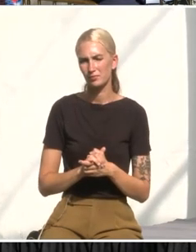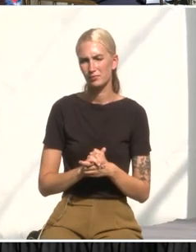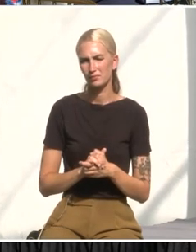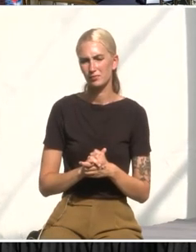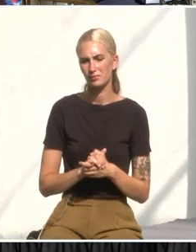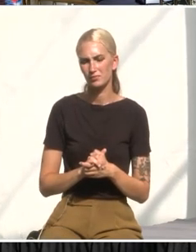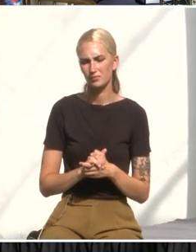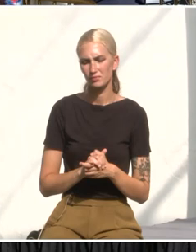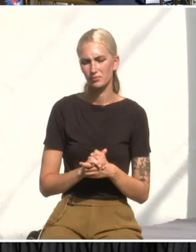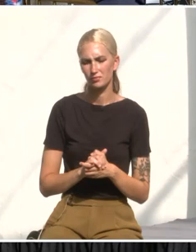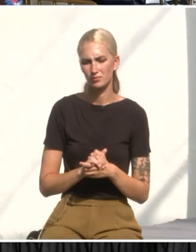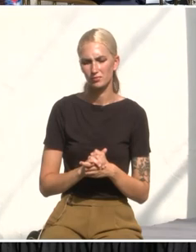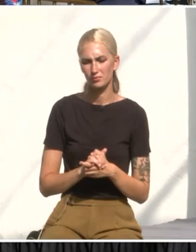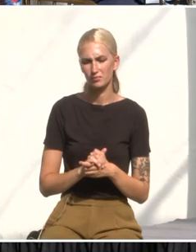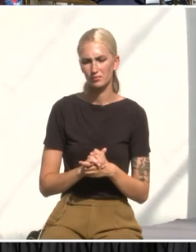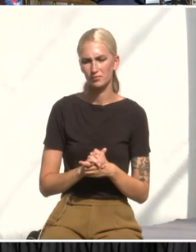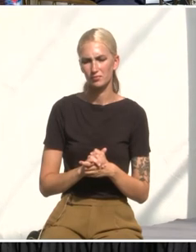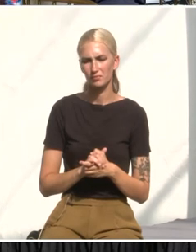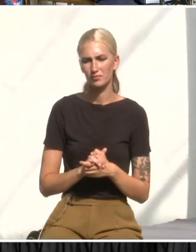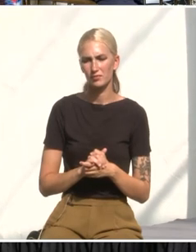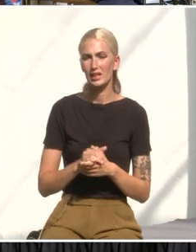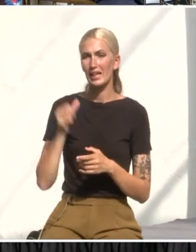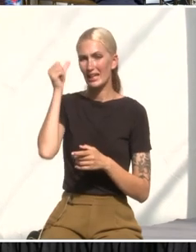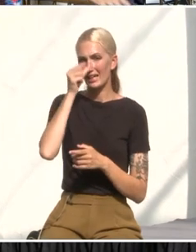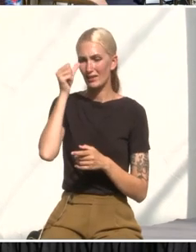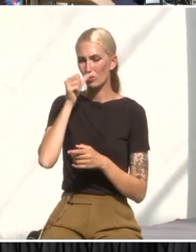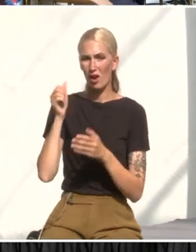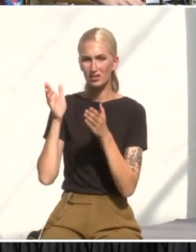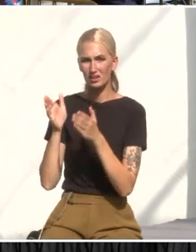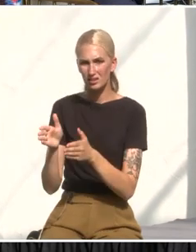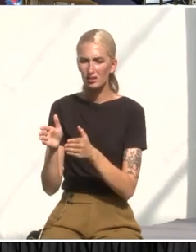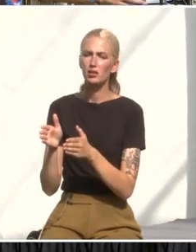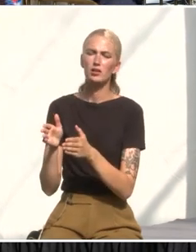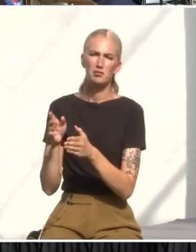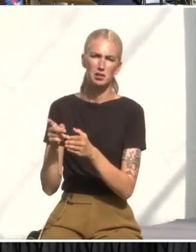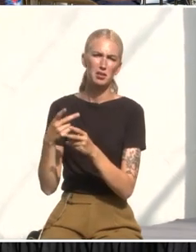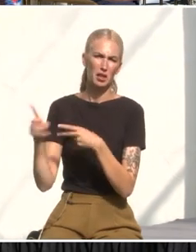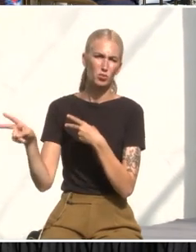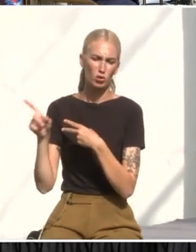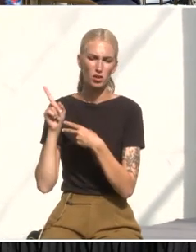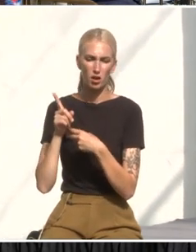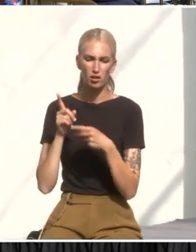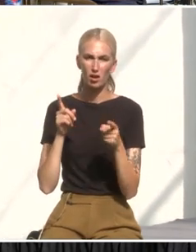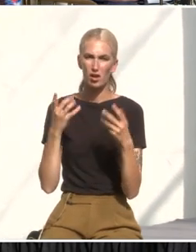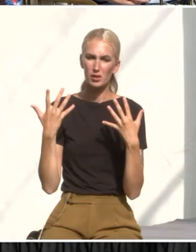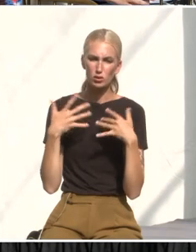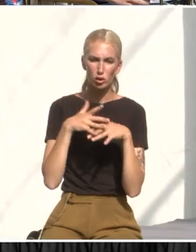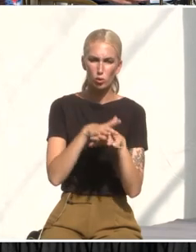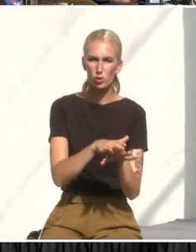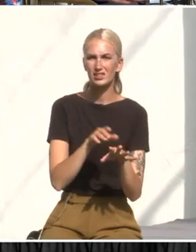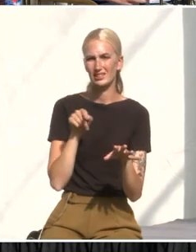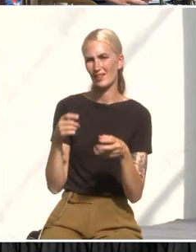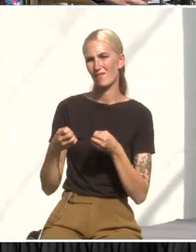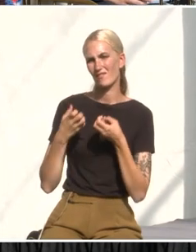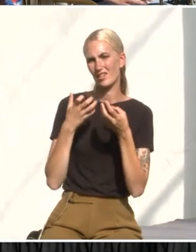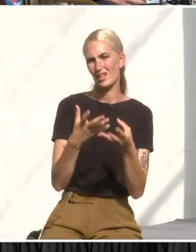on a structural level. On an individual level, it could look really different, but on a structural level, that's what's happening. So we need to take that into